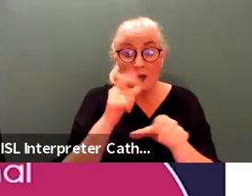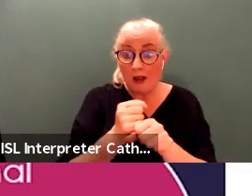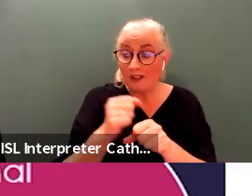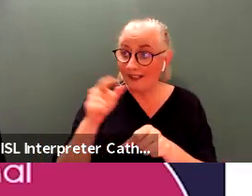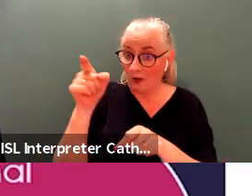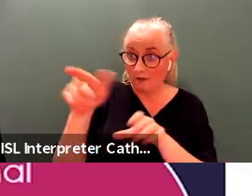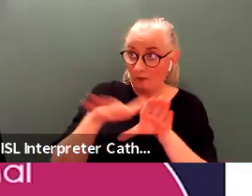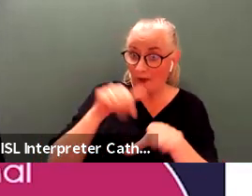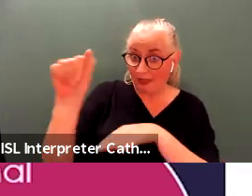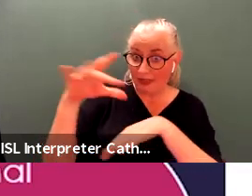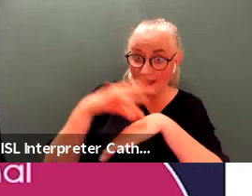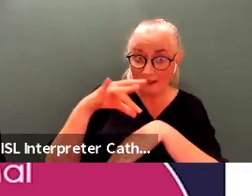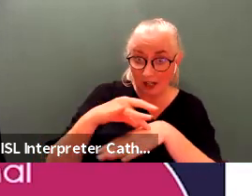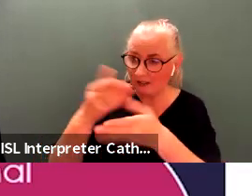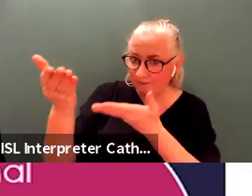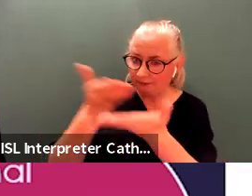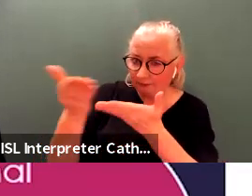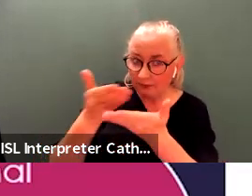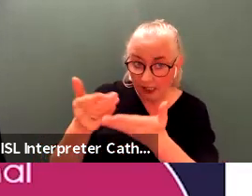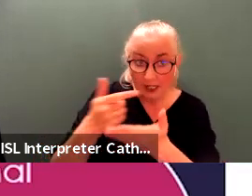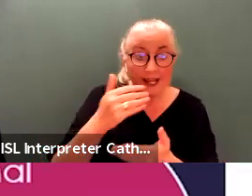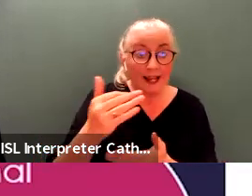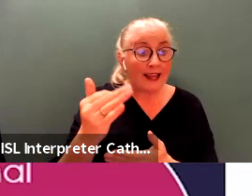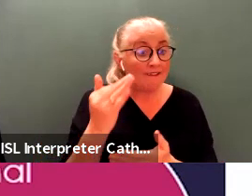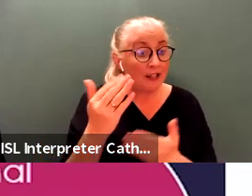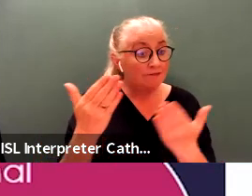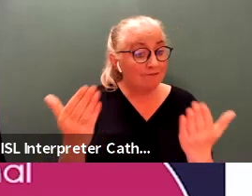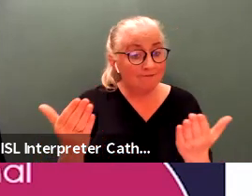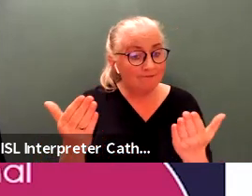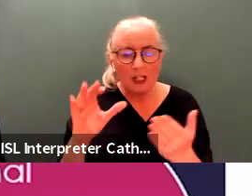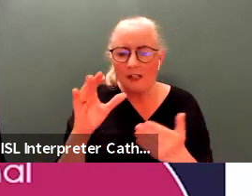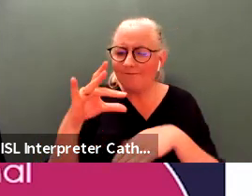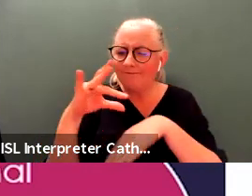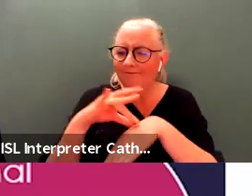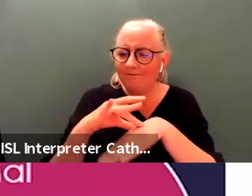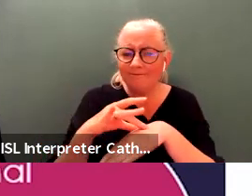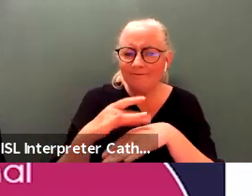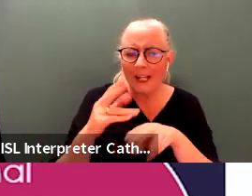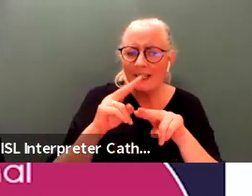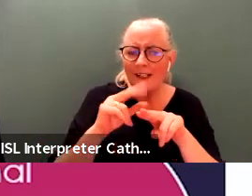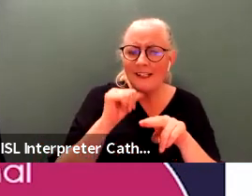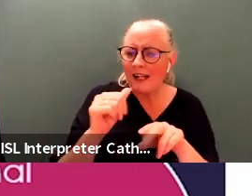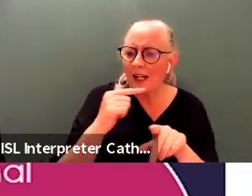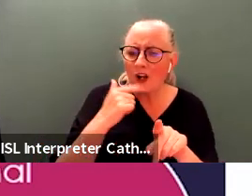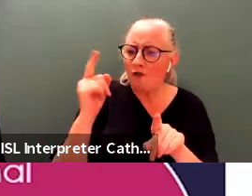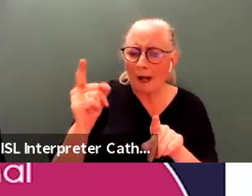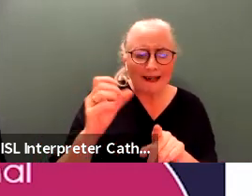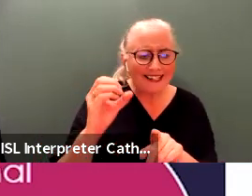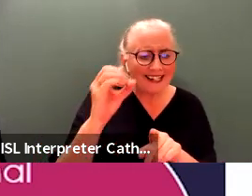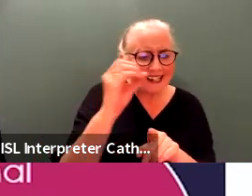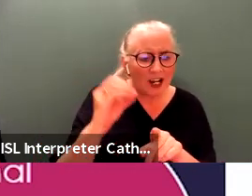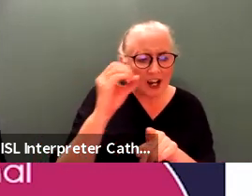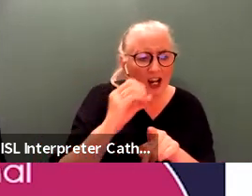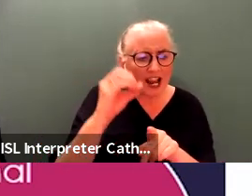GP. And for anybody who's not able to, or the GP is not recommending a topical estrogen, there